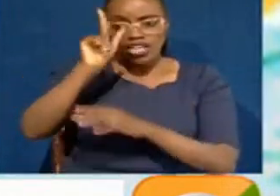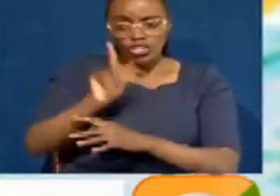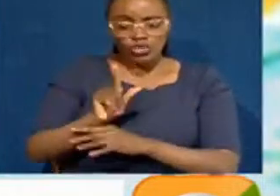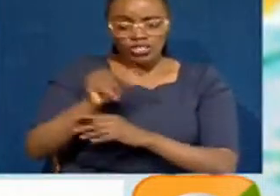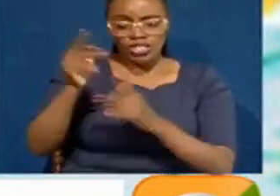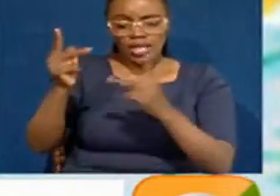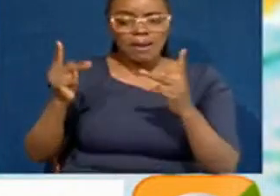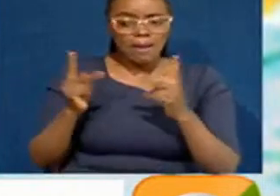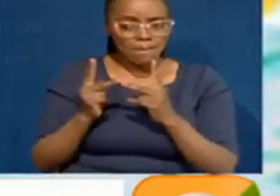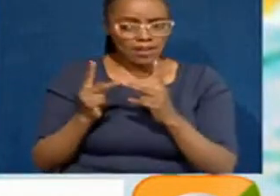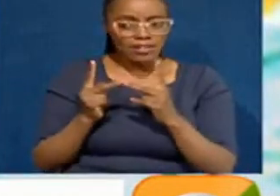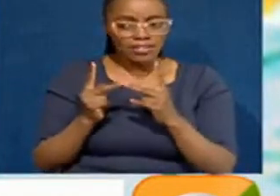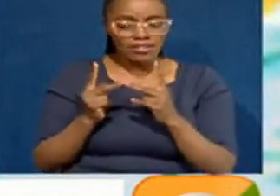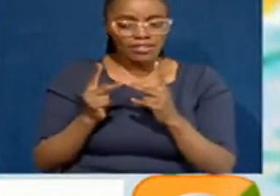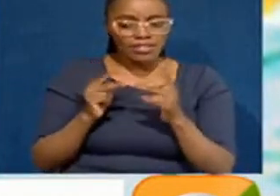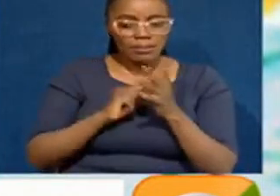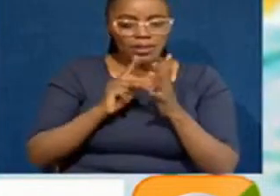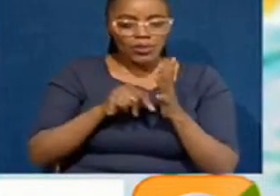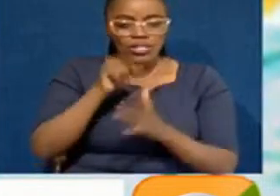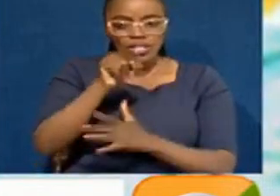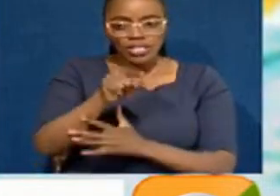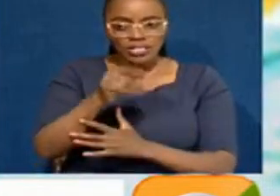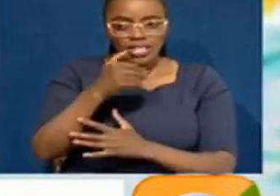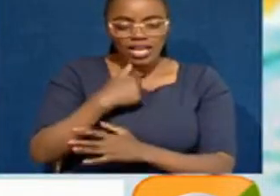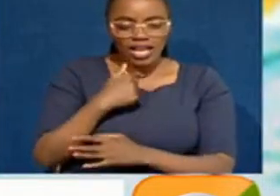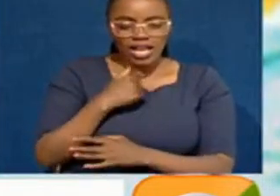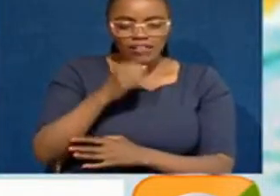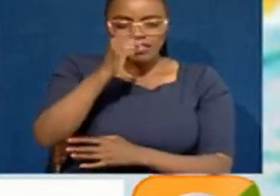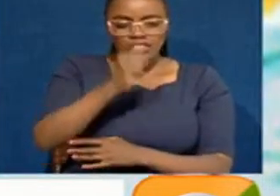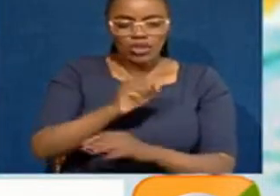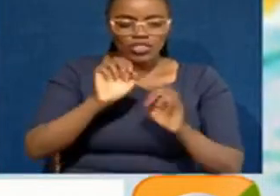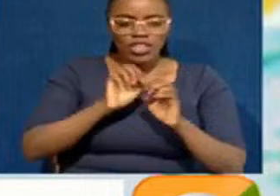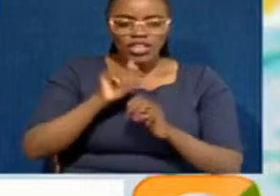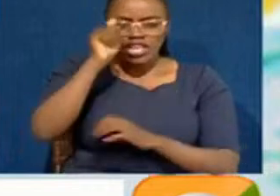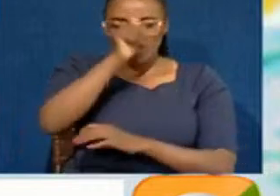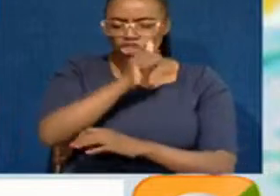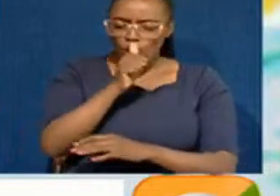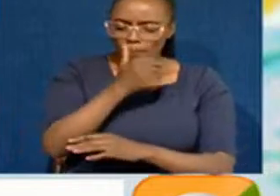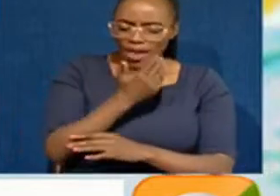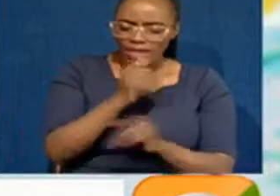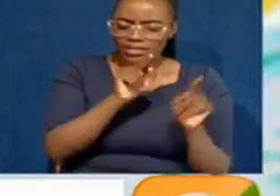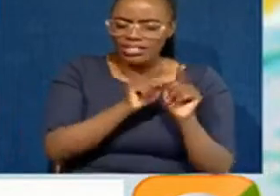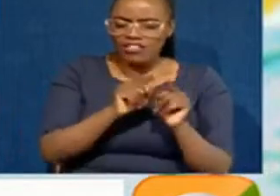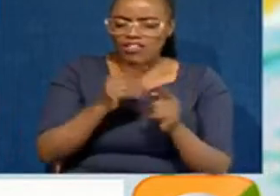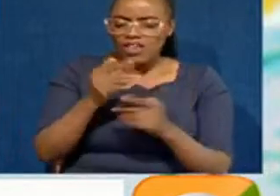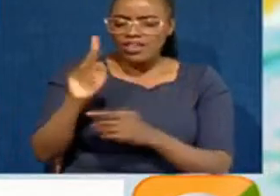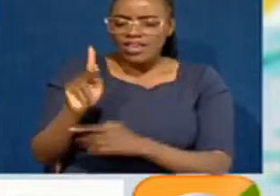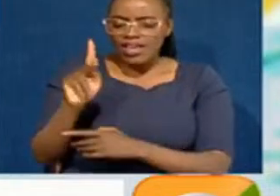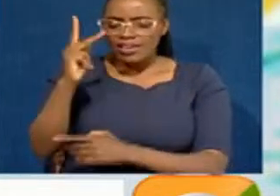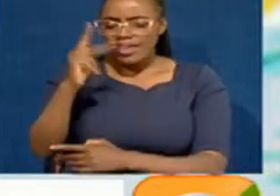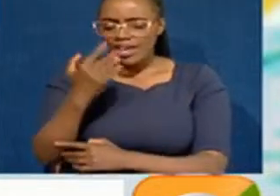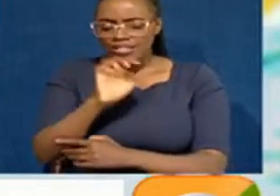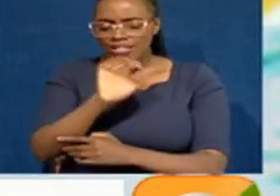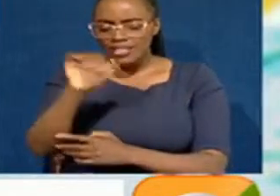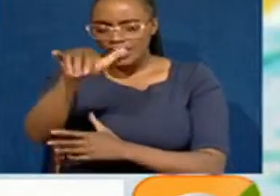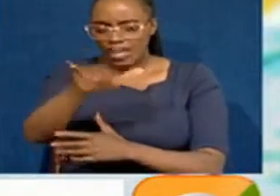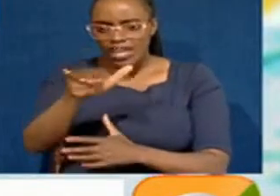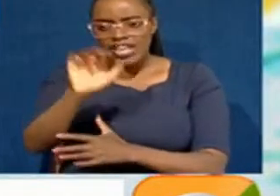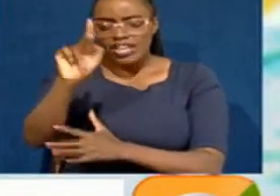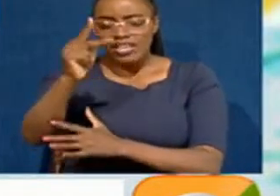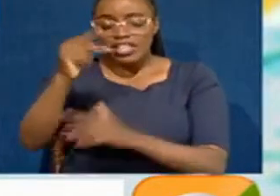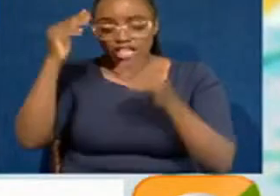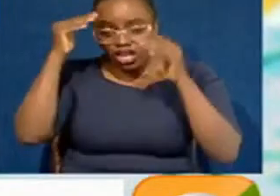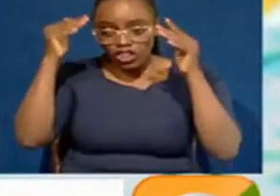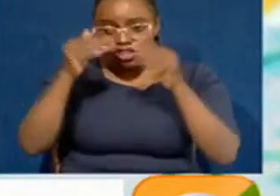equator. So that includes southern Ethiopia, eastern parts of Kenya, parts of Somalia, and so on. So the forecasts are